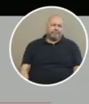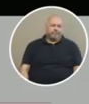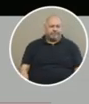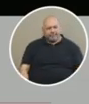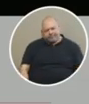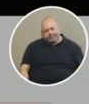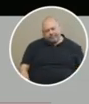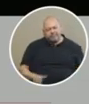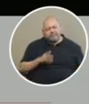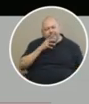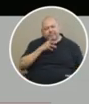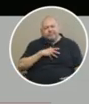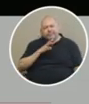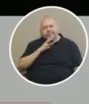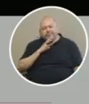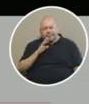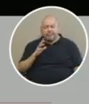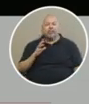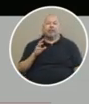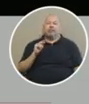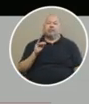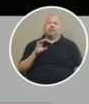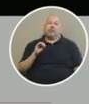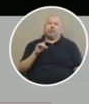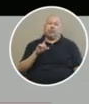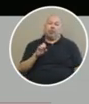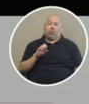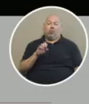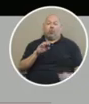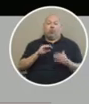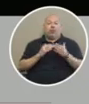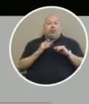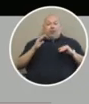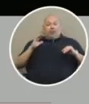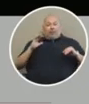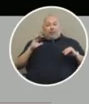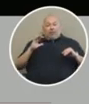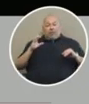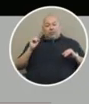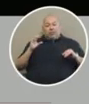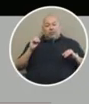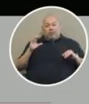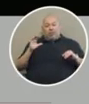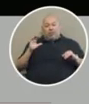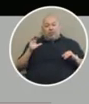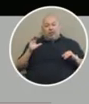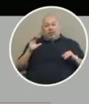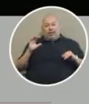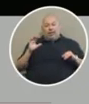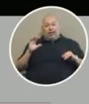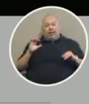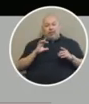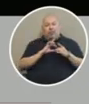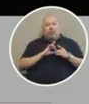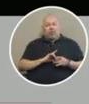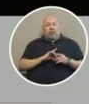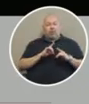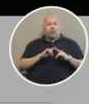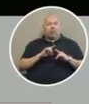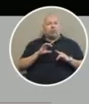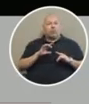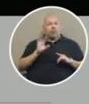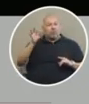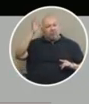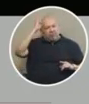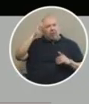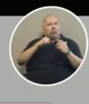Yes, sir. Thank you so much, Nicole Farini, Director of Community and Human Development. So in regard to